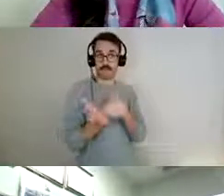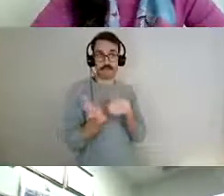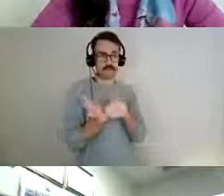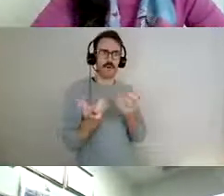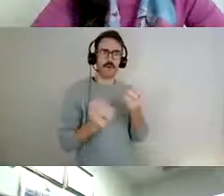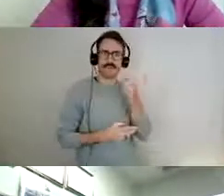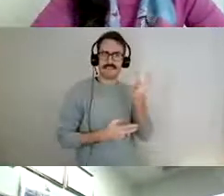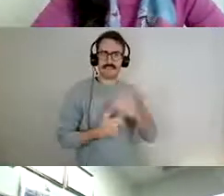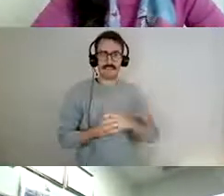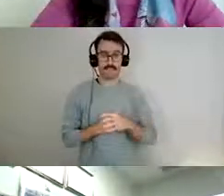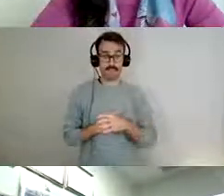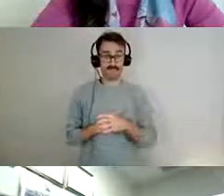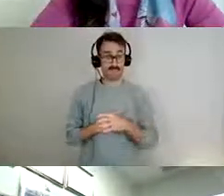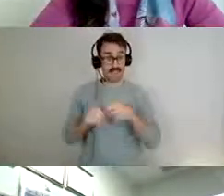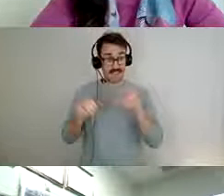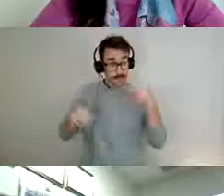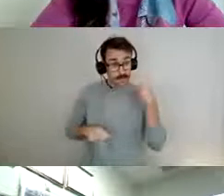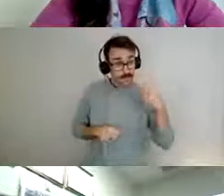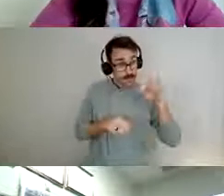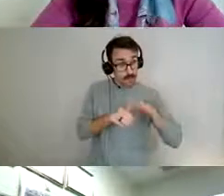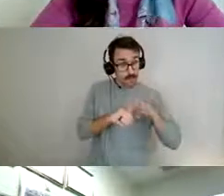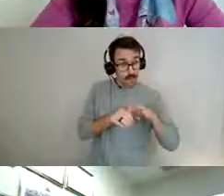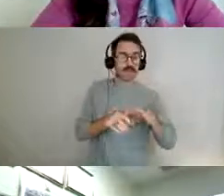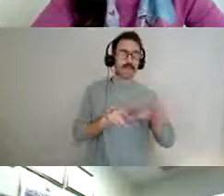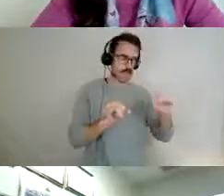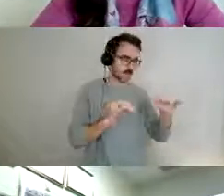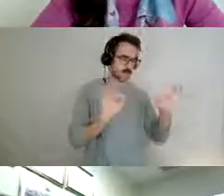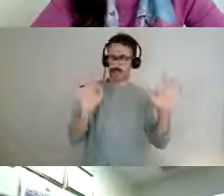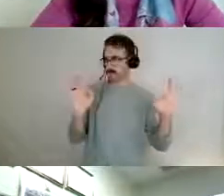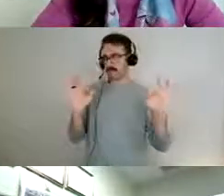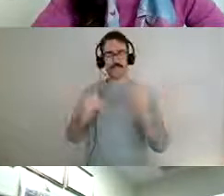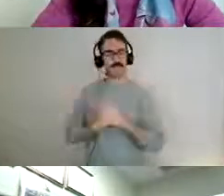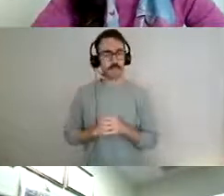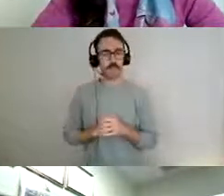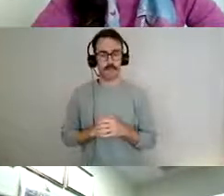poll. Jane, can you see the poll as it's being? Yes, okay. Yes.